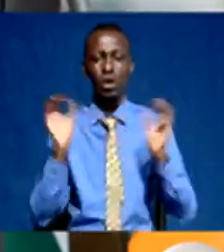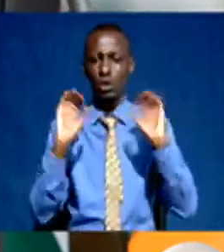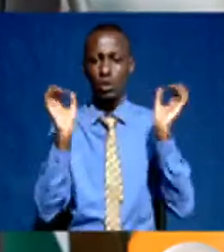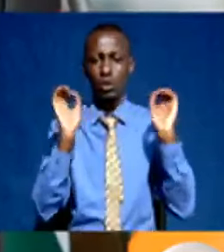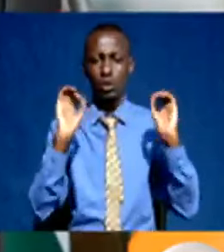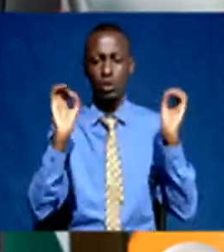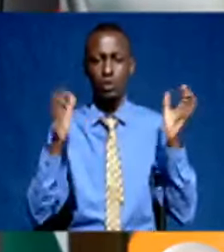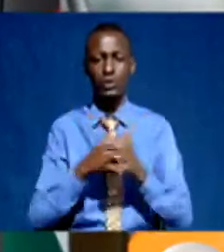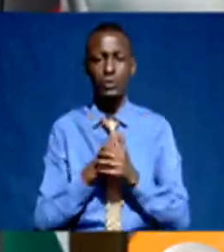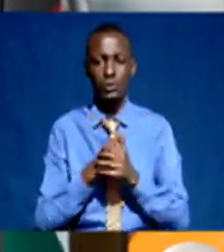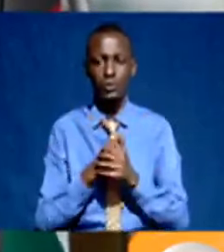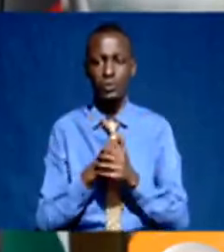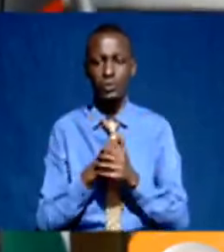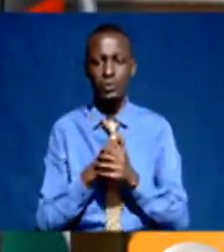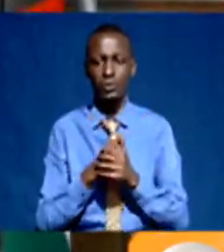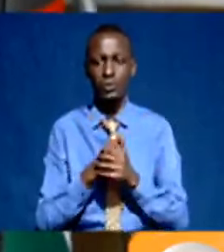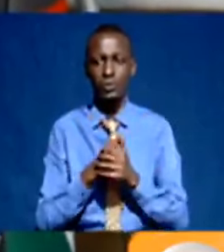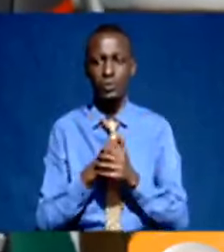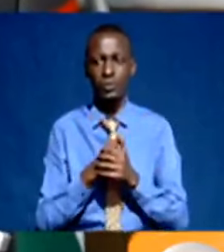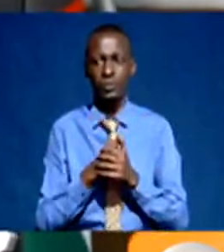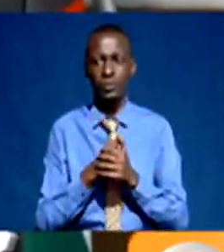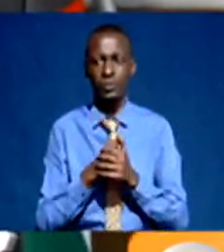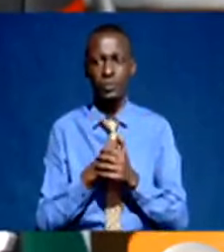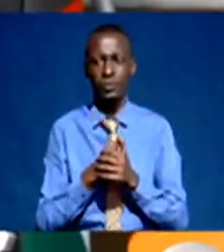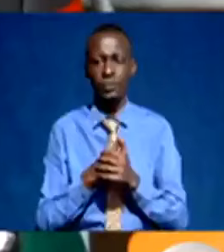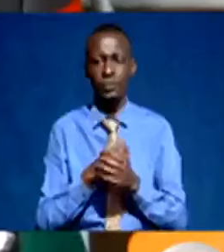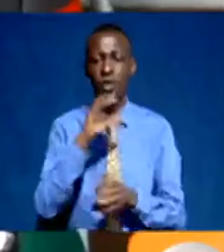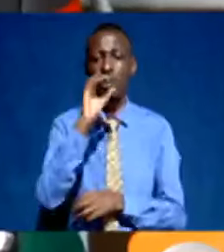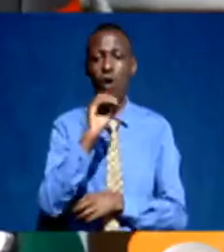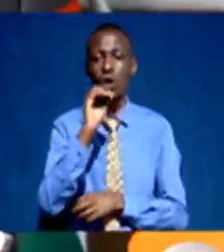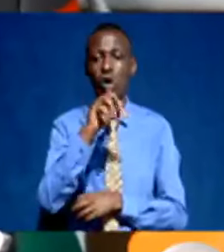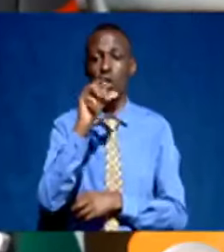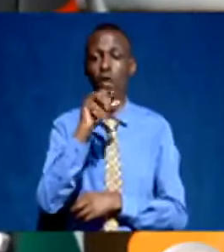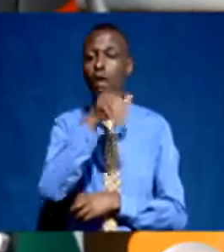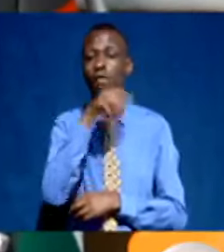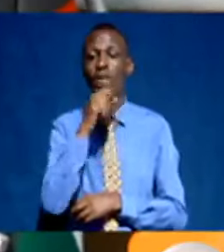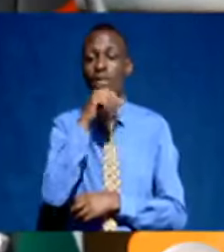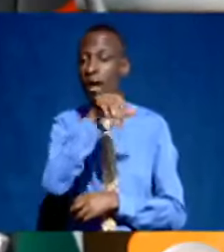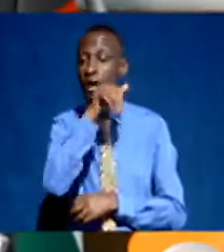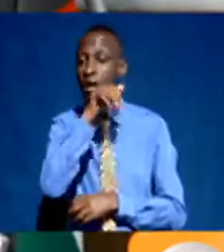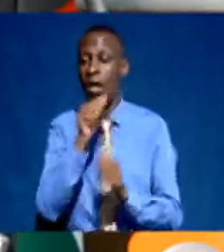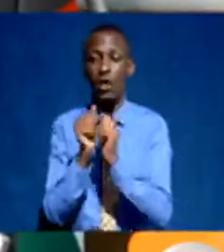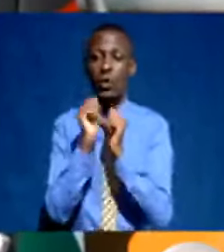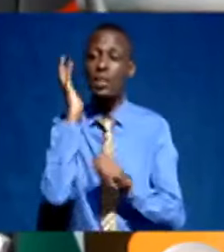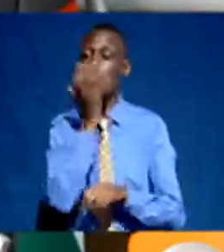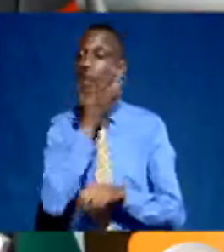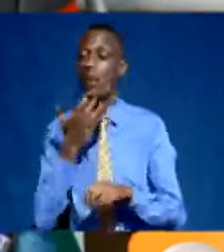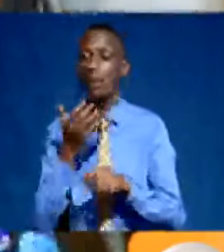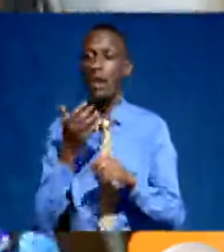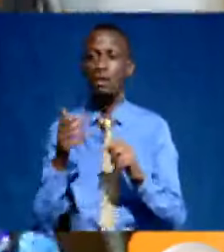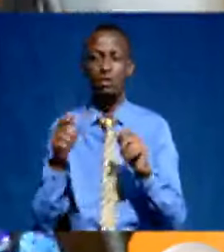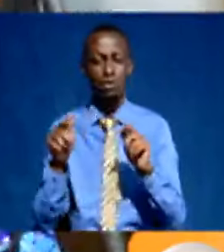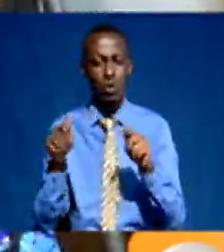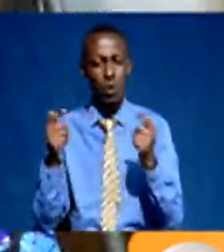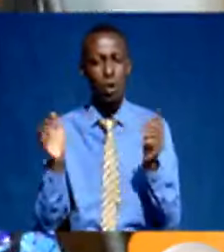Even if Jaramogi disagreed with Kenyatta very openly and without any conflict, he didn't incite the crowd at all. But it was